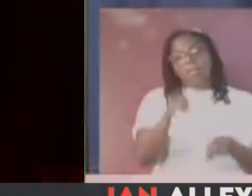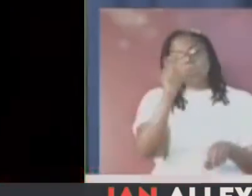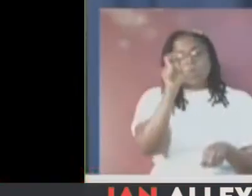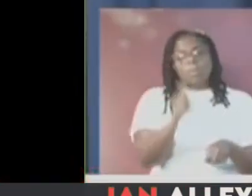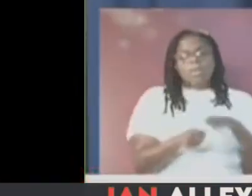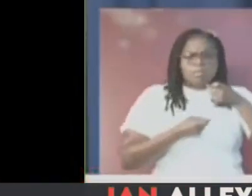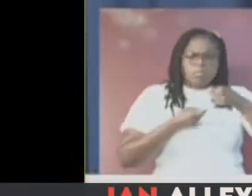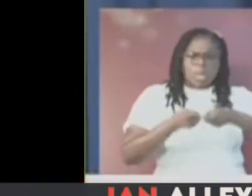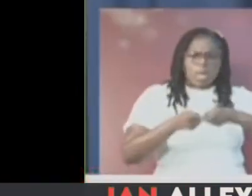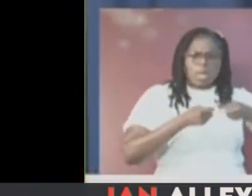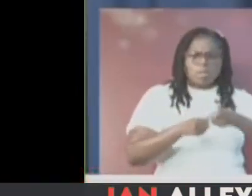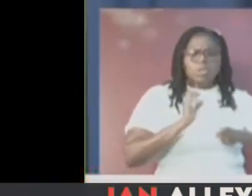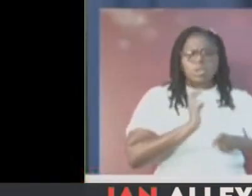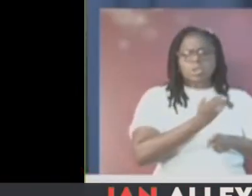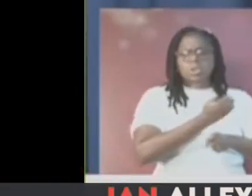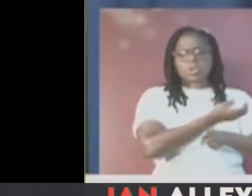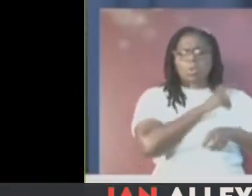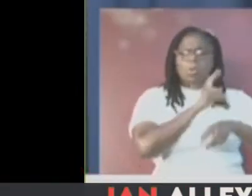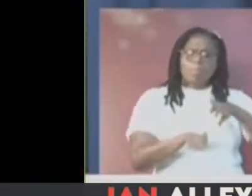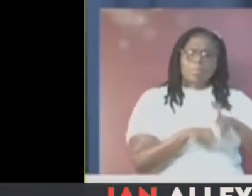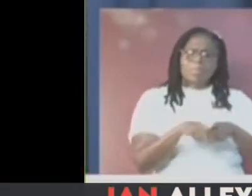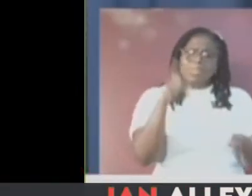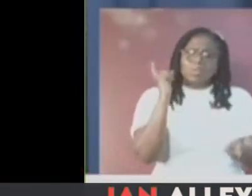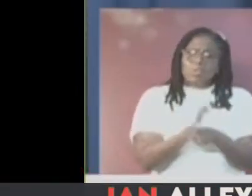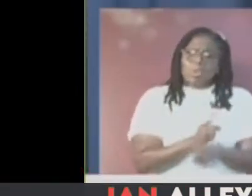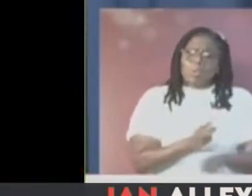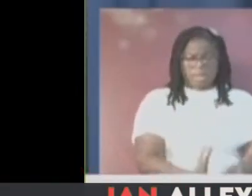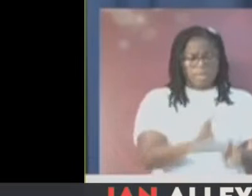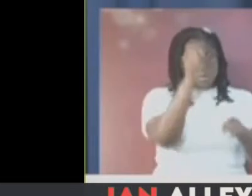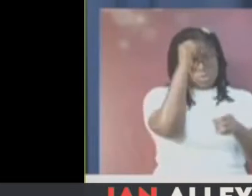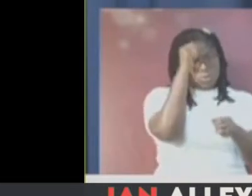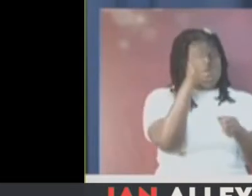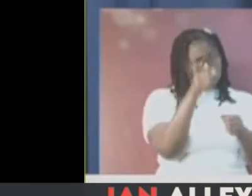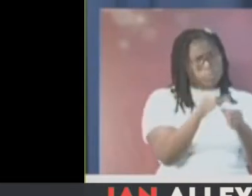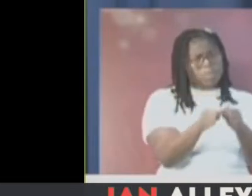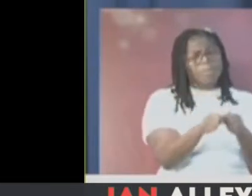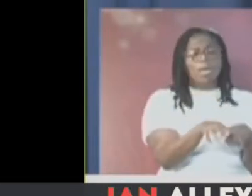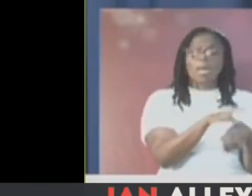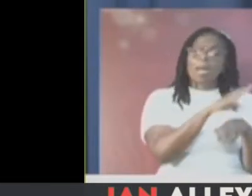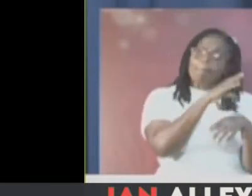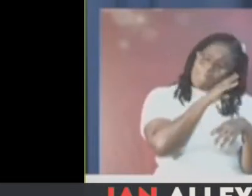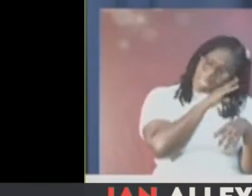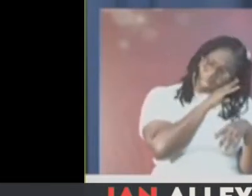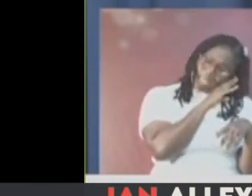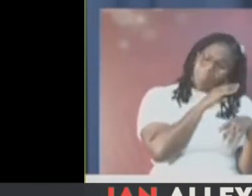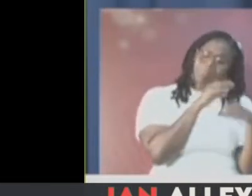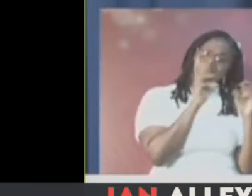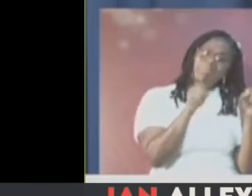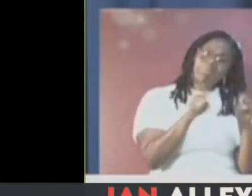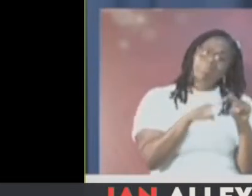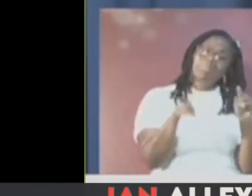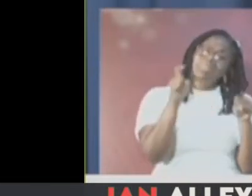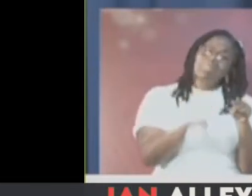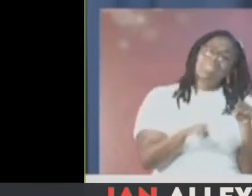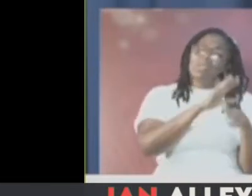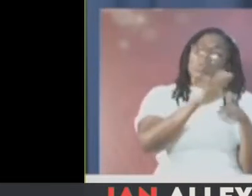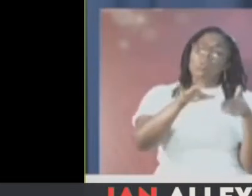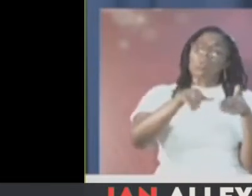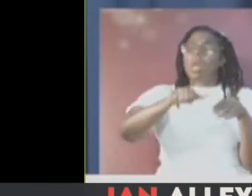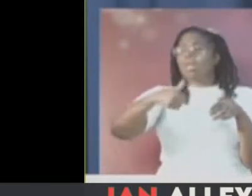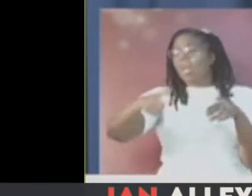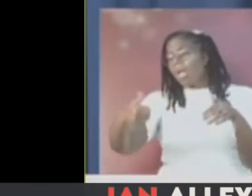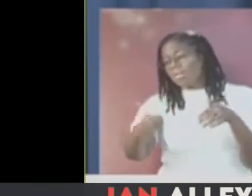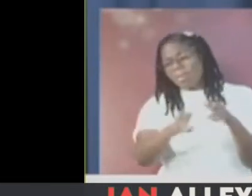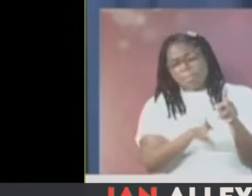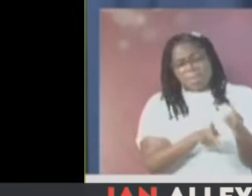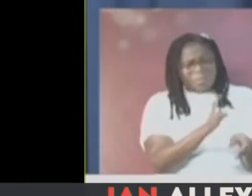properly, as Dr. Richards said, a bed is not just a physical bed. It is all the supporting actors that provide